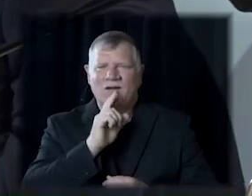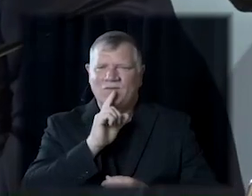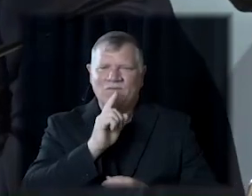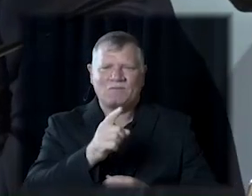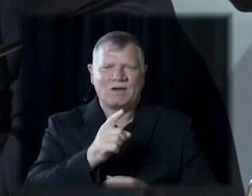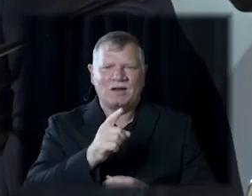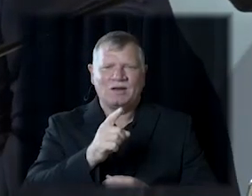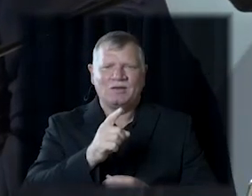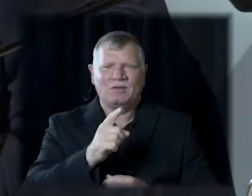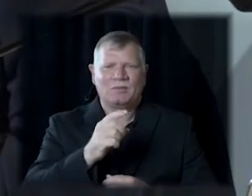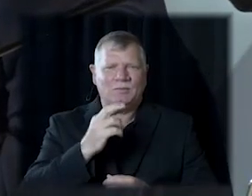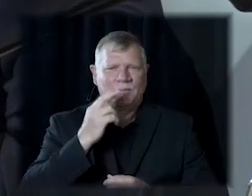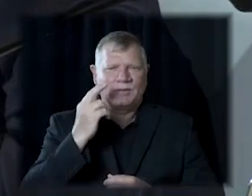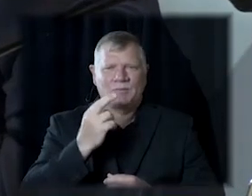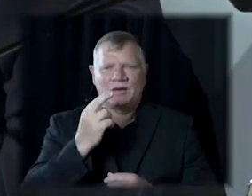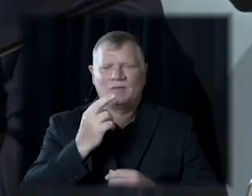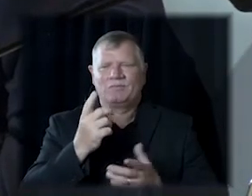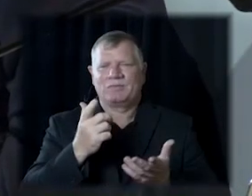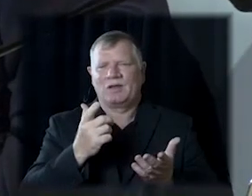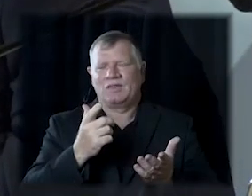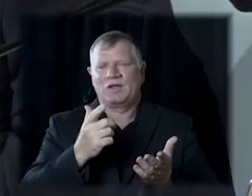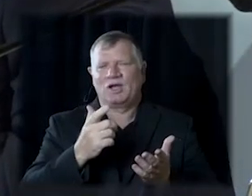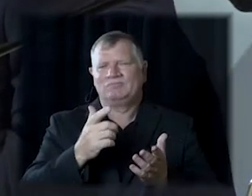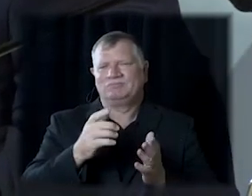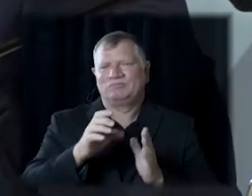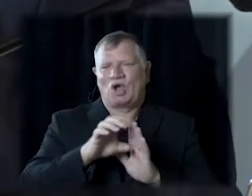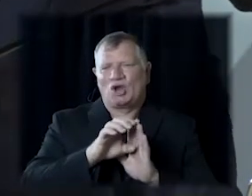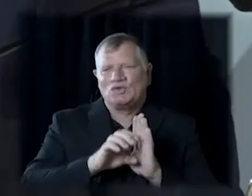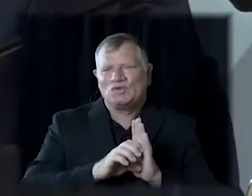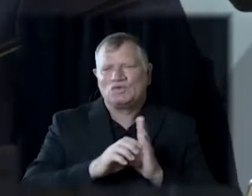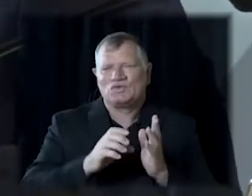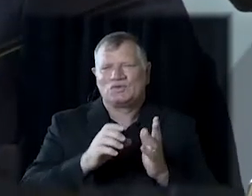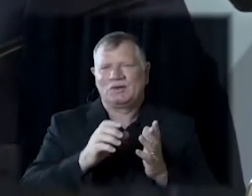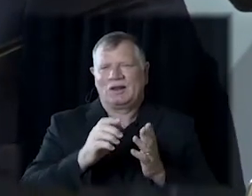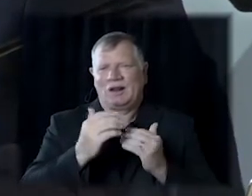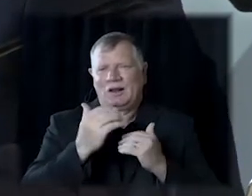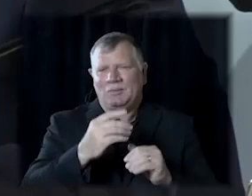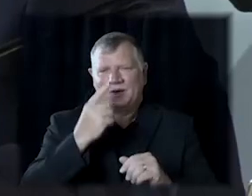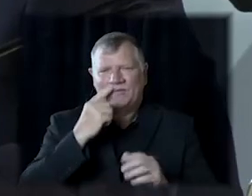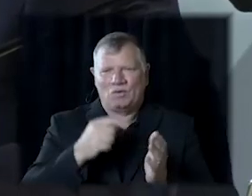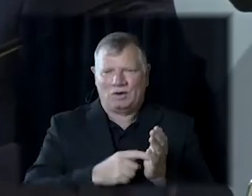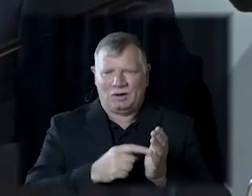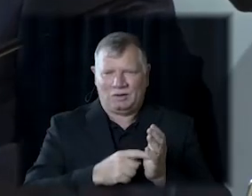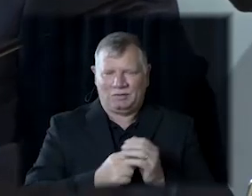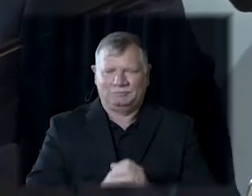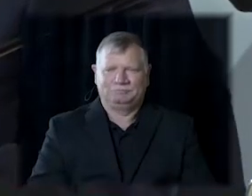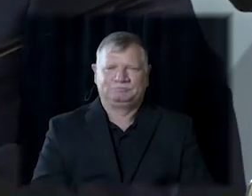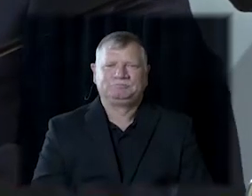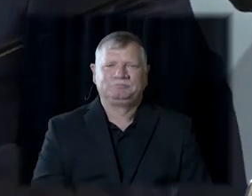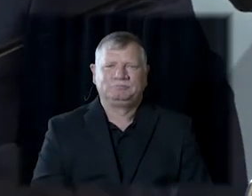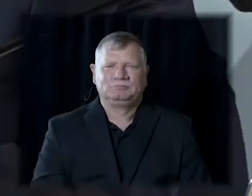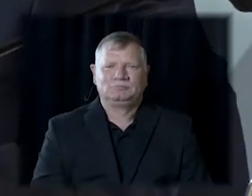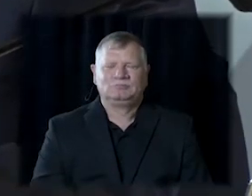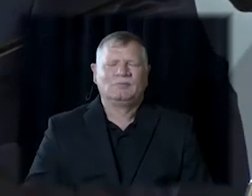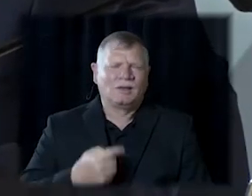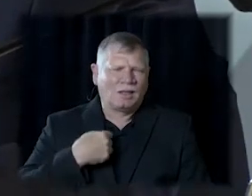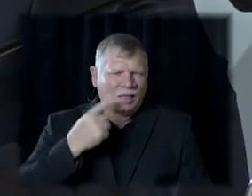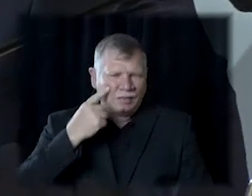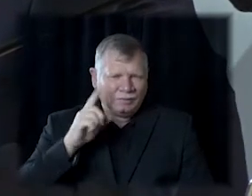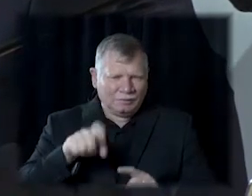result of the constitutional limitations on debt. Now, what I think needs to be made especially clear